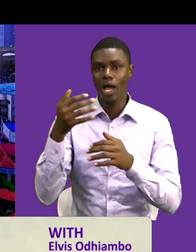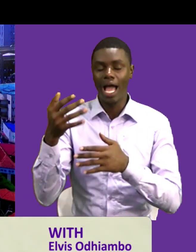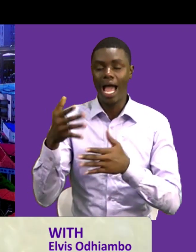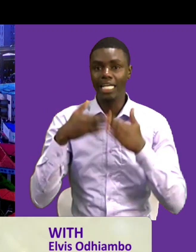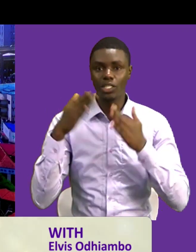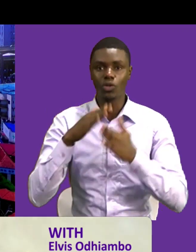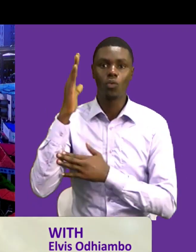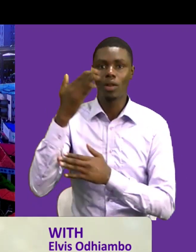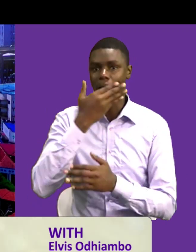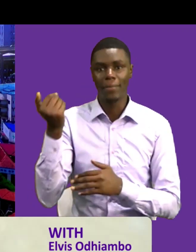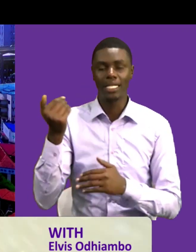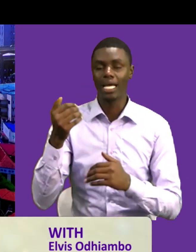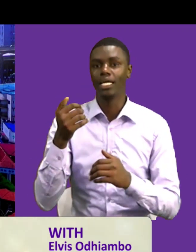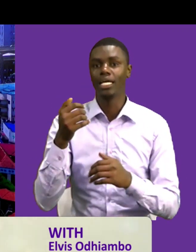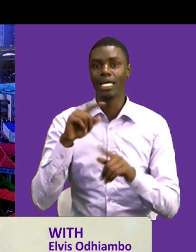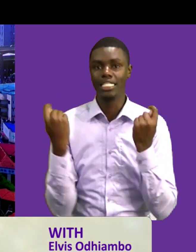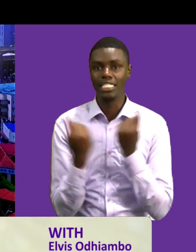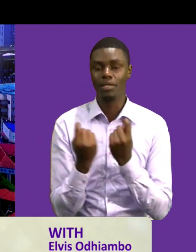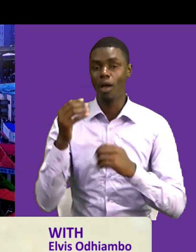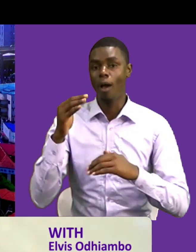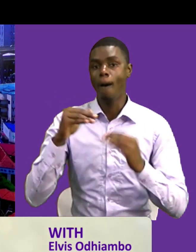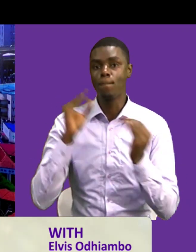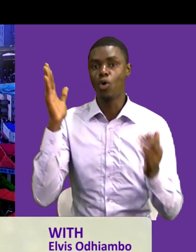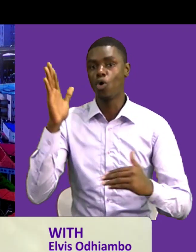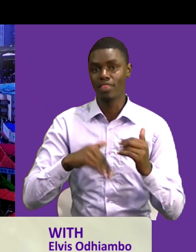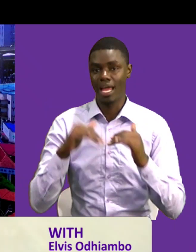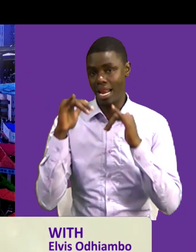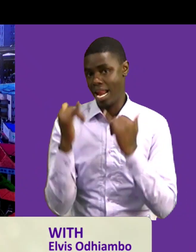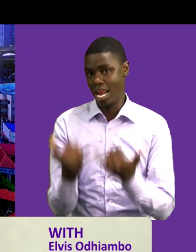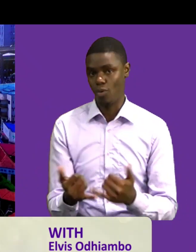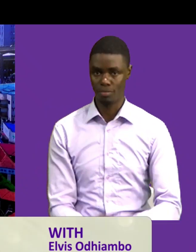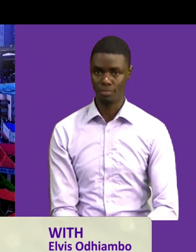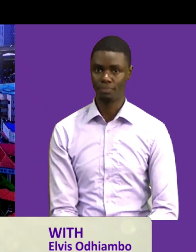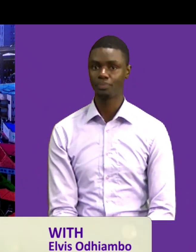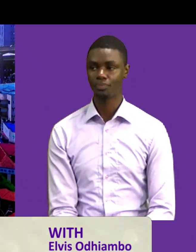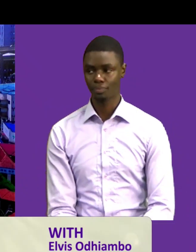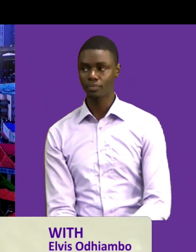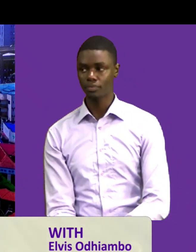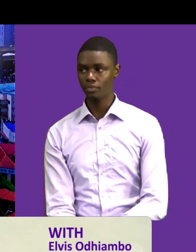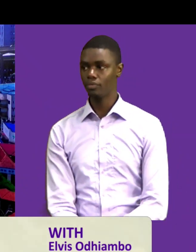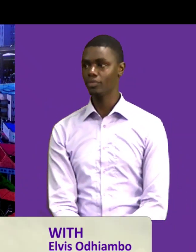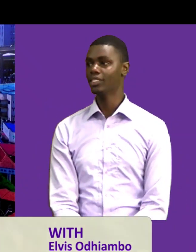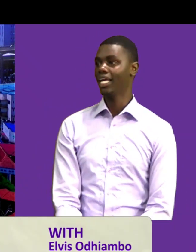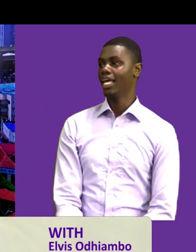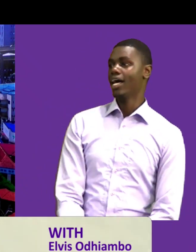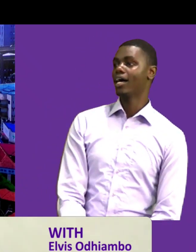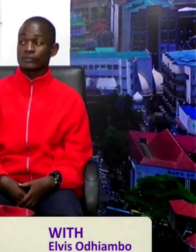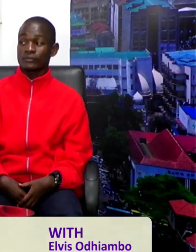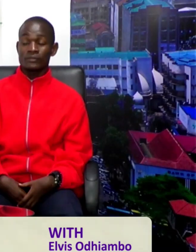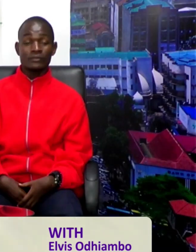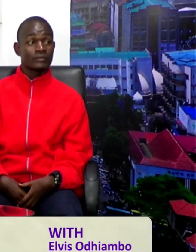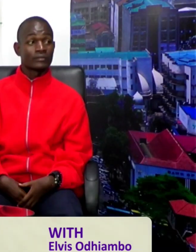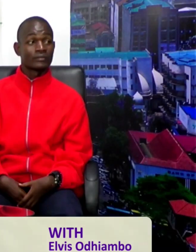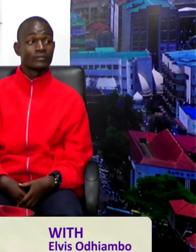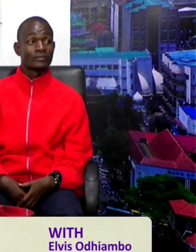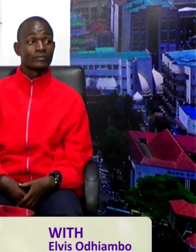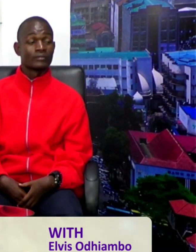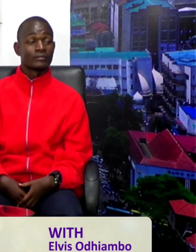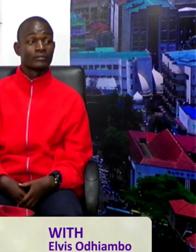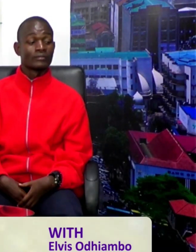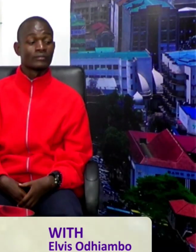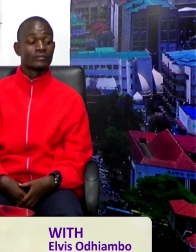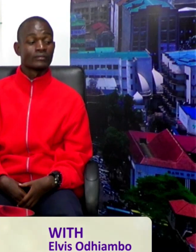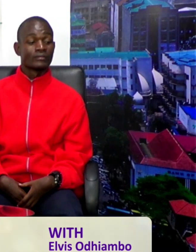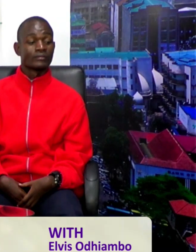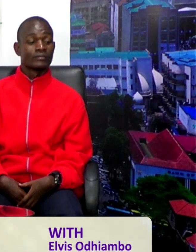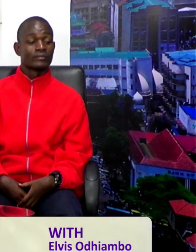side more than how they are now. I have one question. What